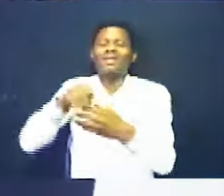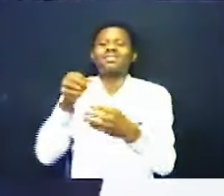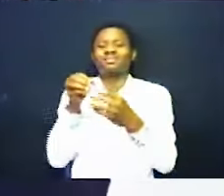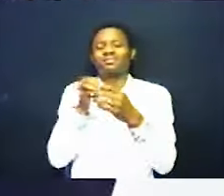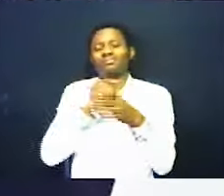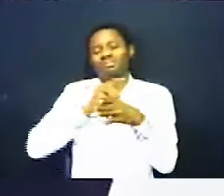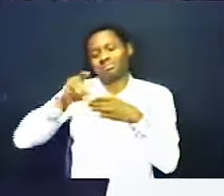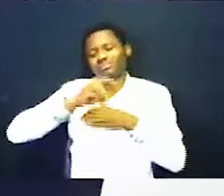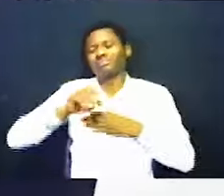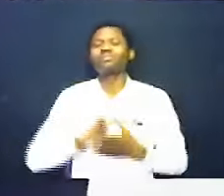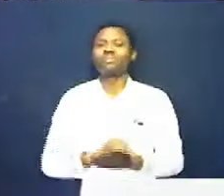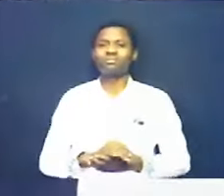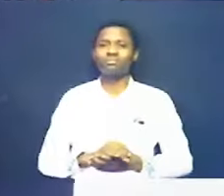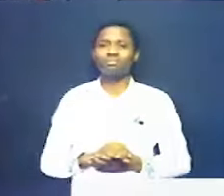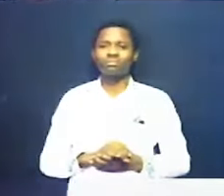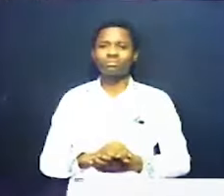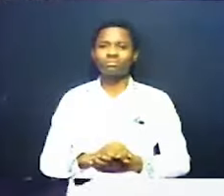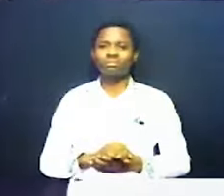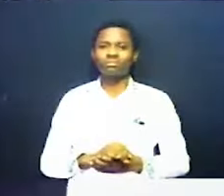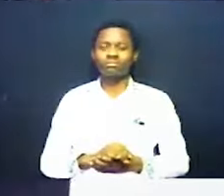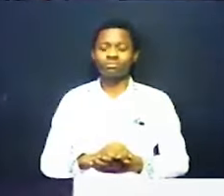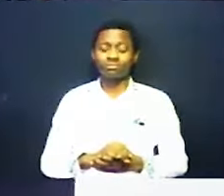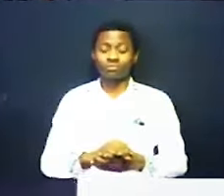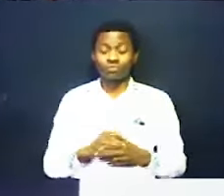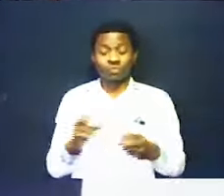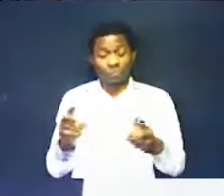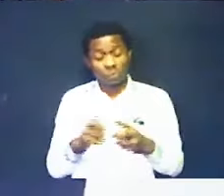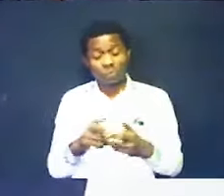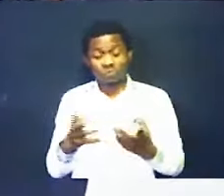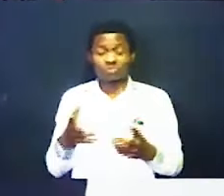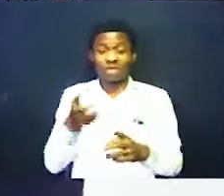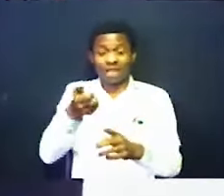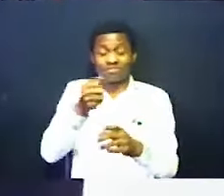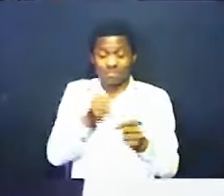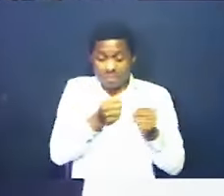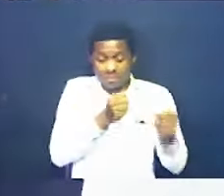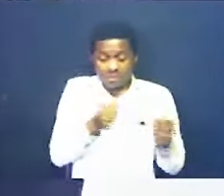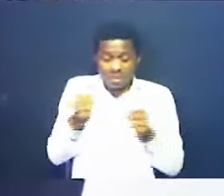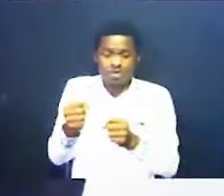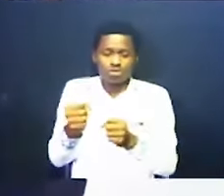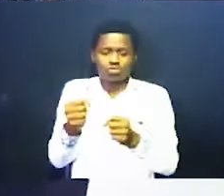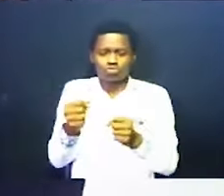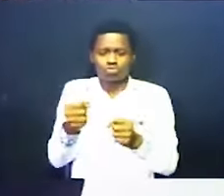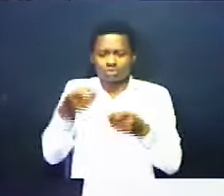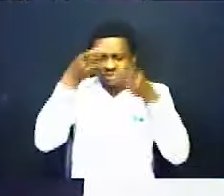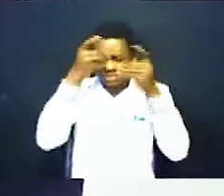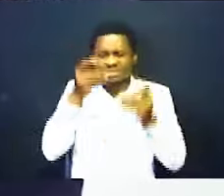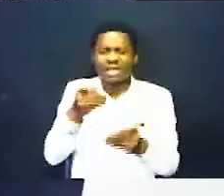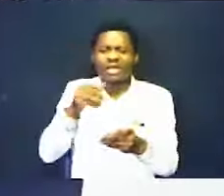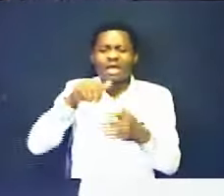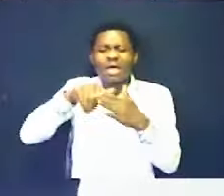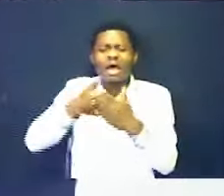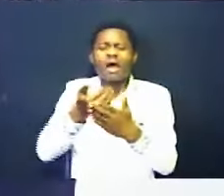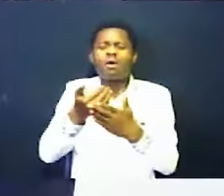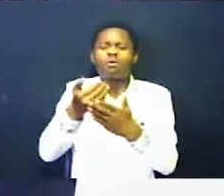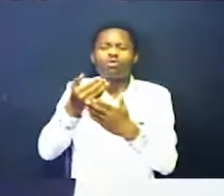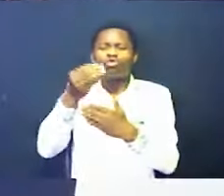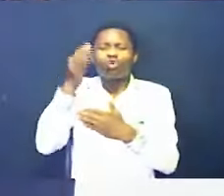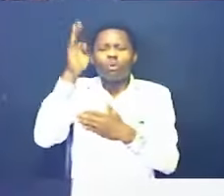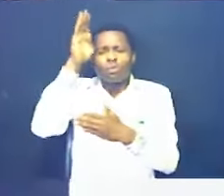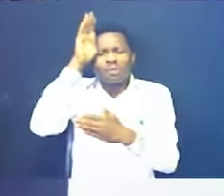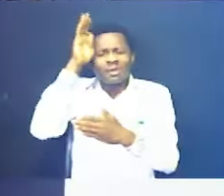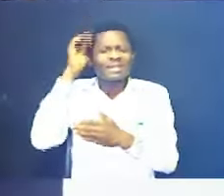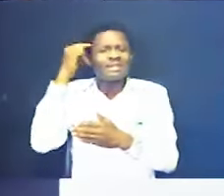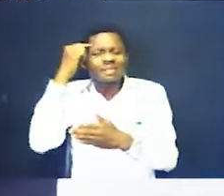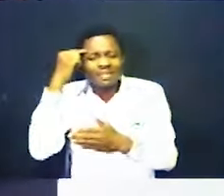ya no, ye wo ya dwene ye ni ani aso. Wenum nyina ye dia nanso nia, we mu beye bia no, ese etumi hye ye honso hwe ebefa ne kwan